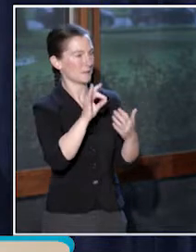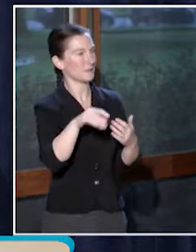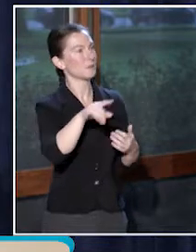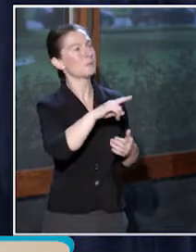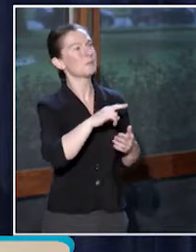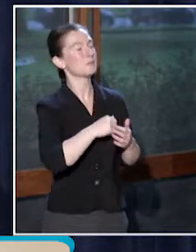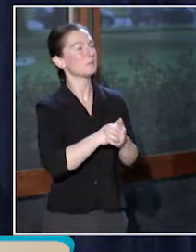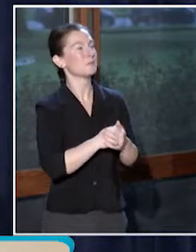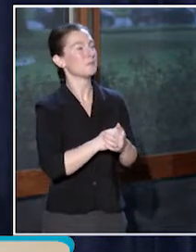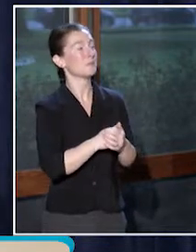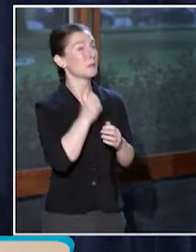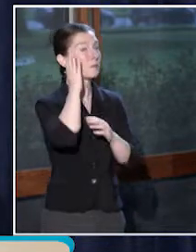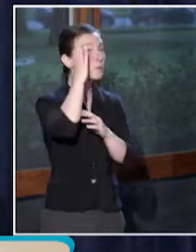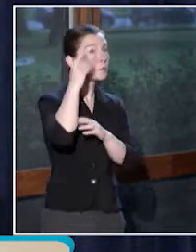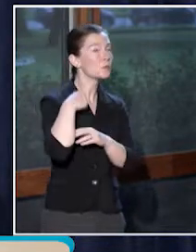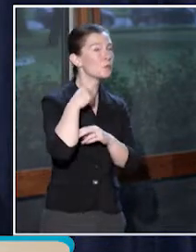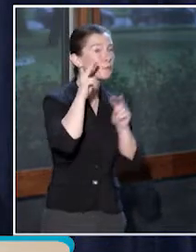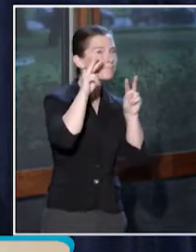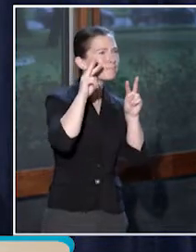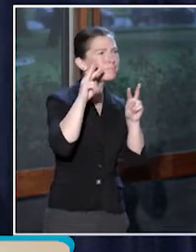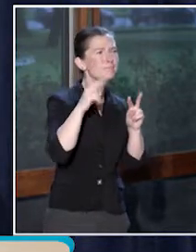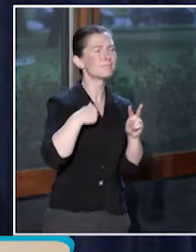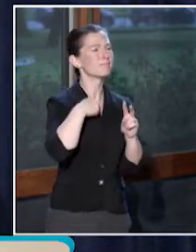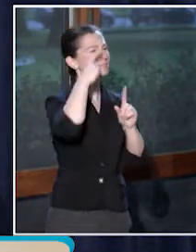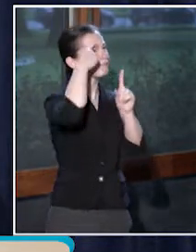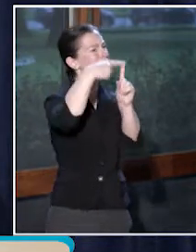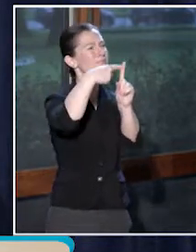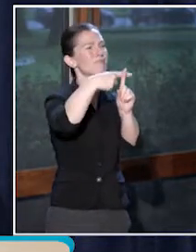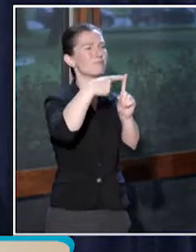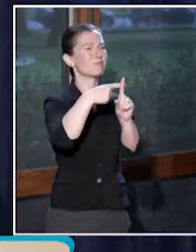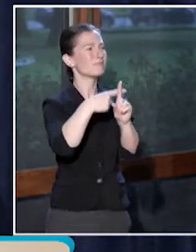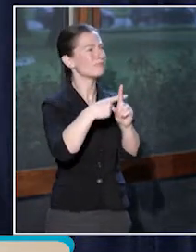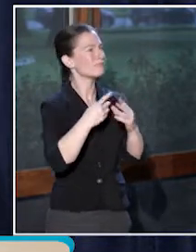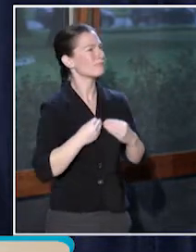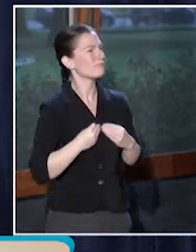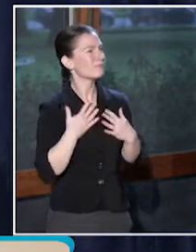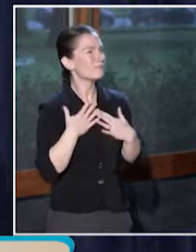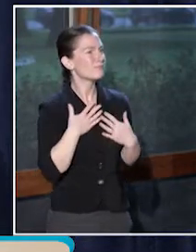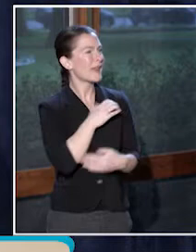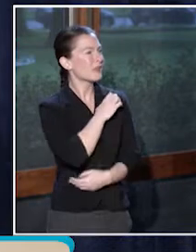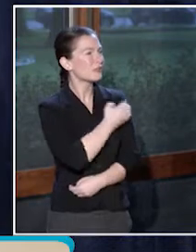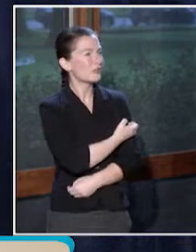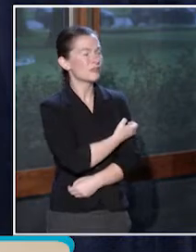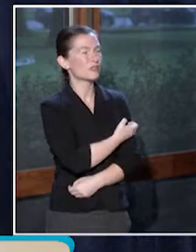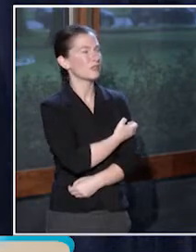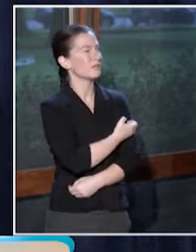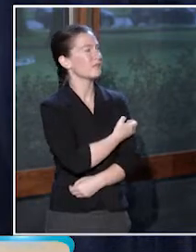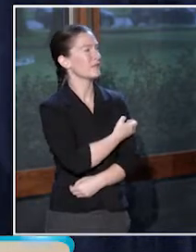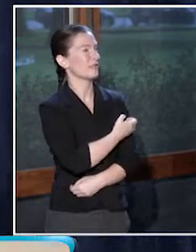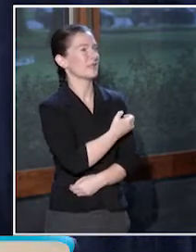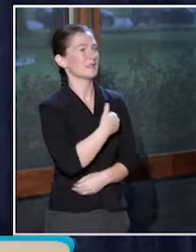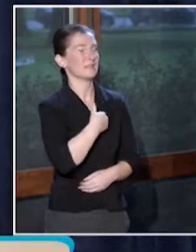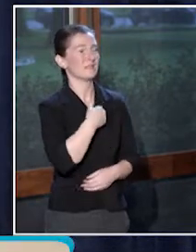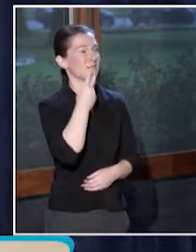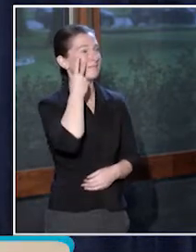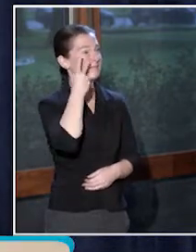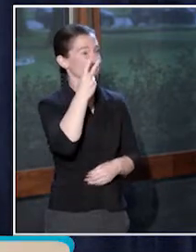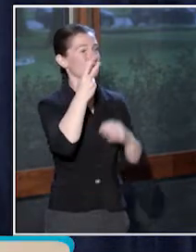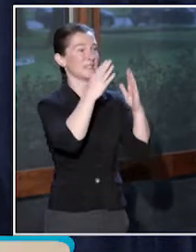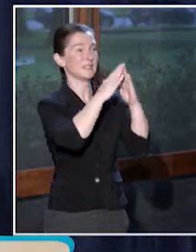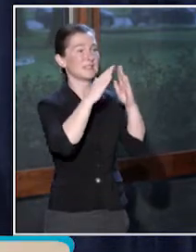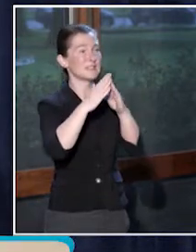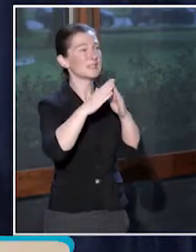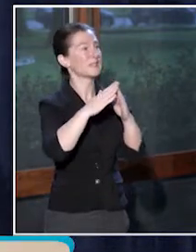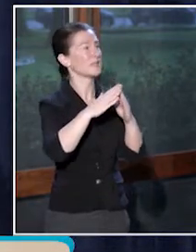hugely optimistic and energized by the promise of this community. I see a city of complete neighborhoods that includes housing